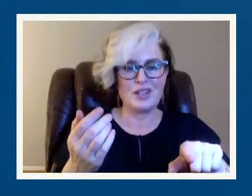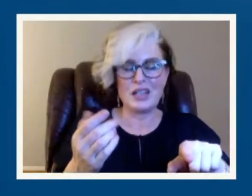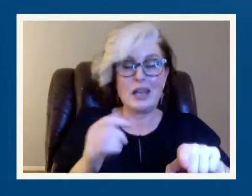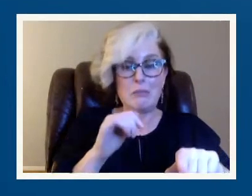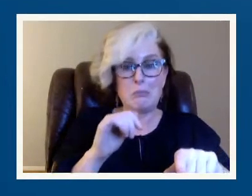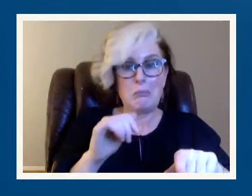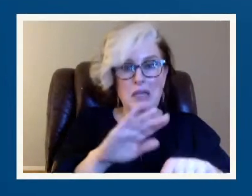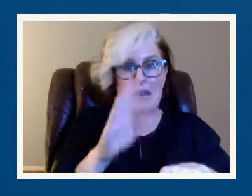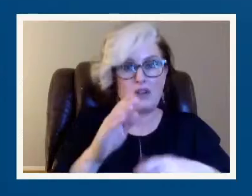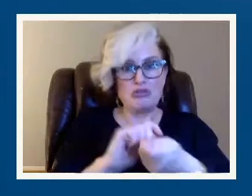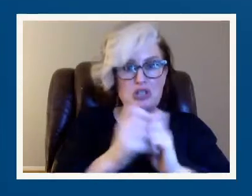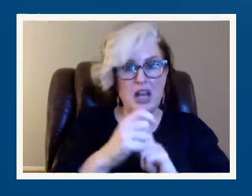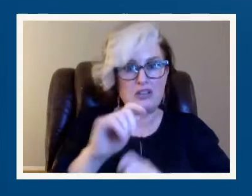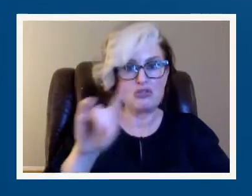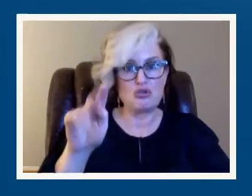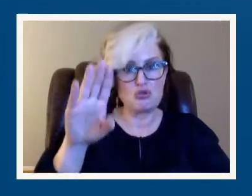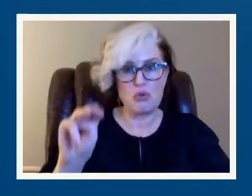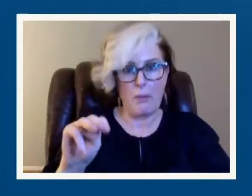him.